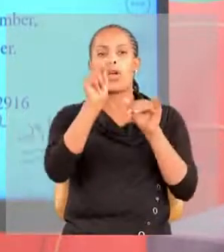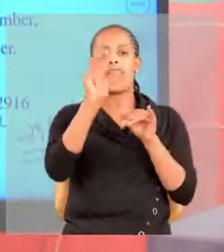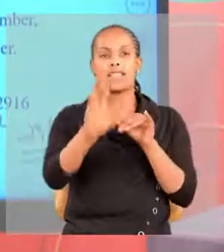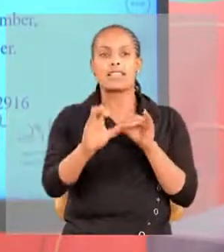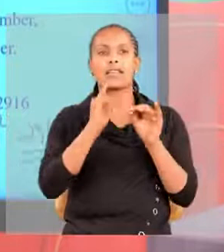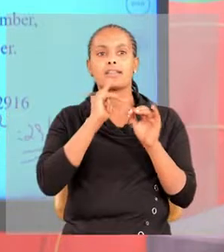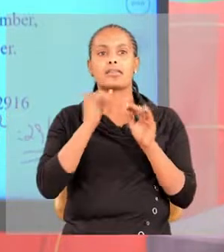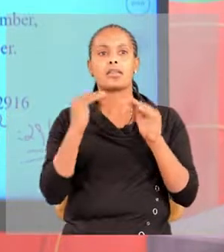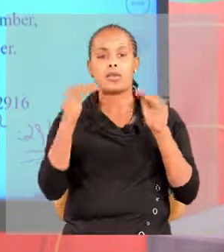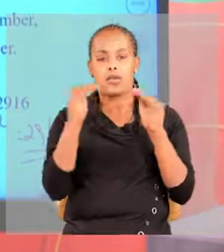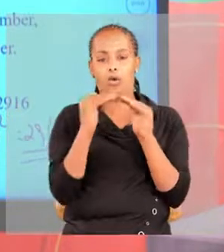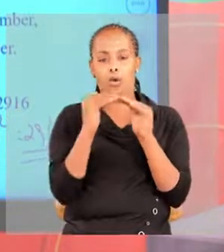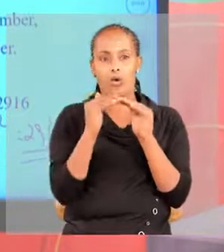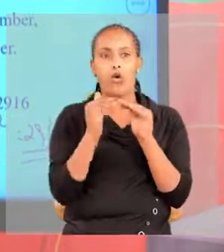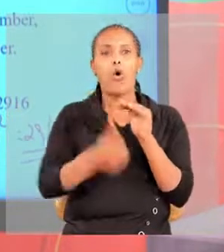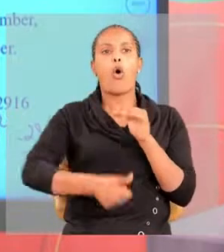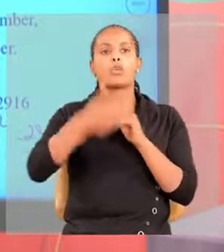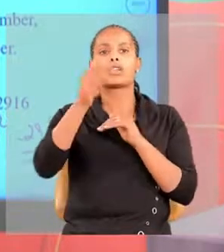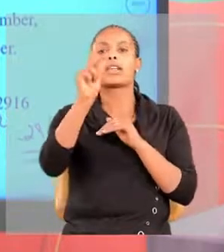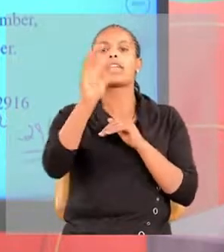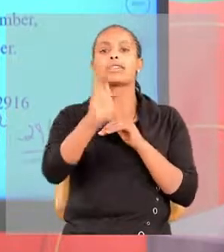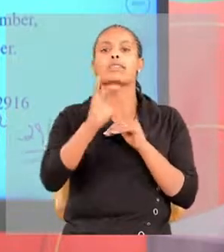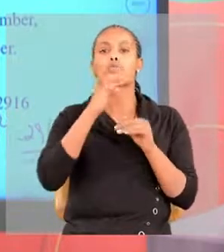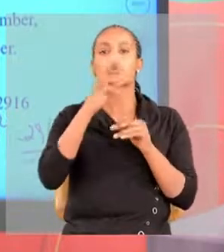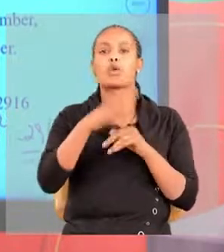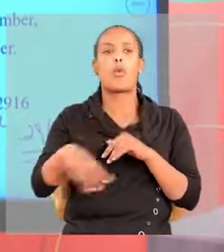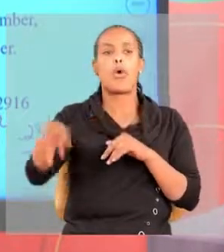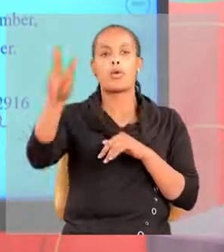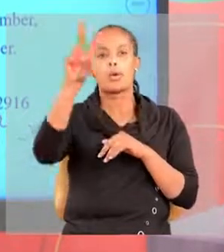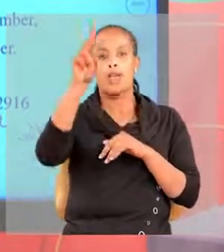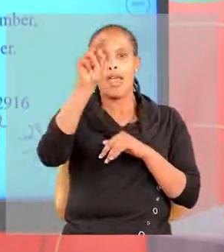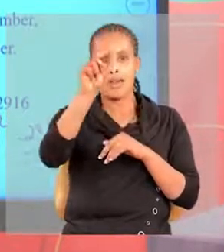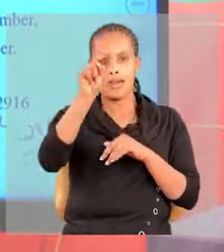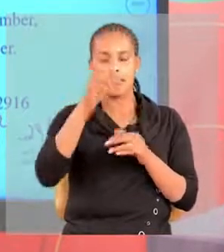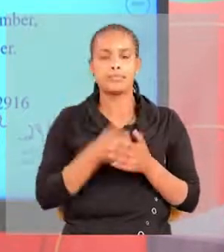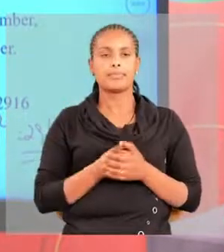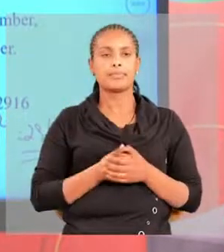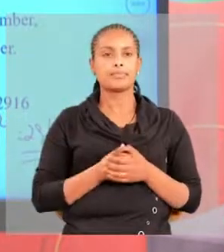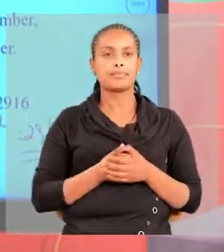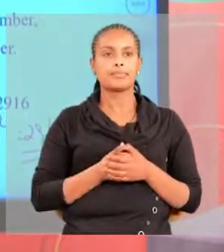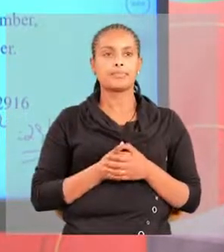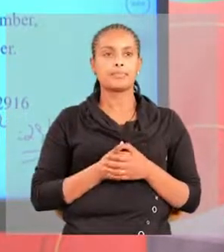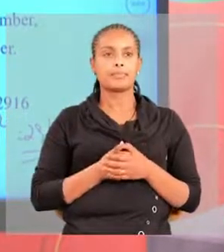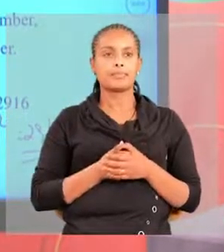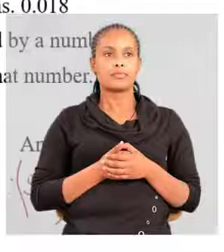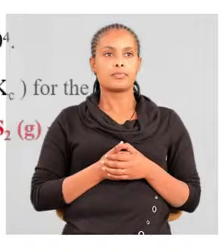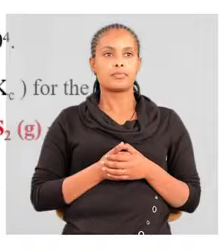prime C, equal original Kc to the power n.